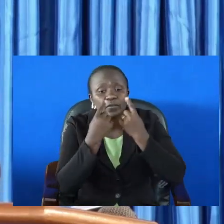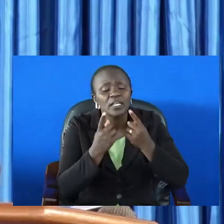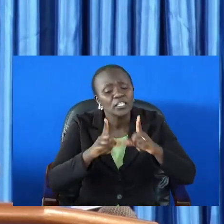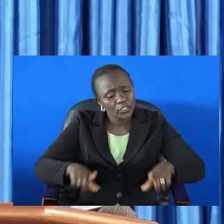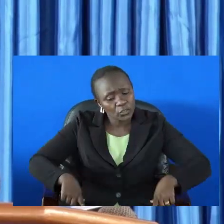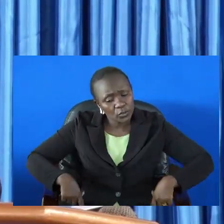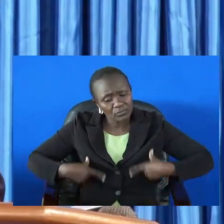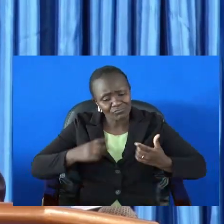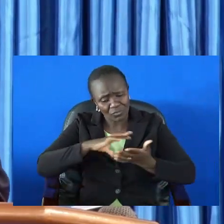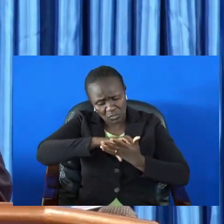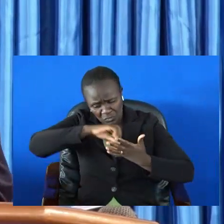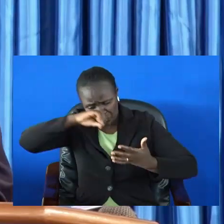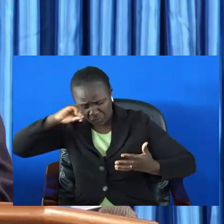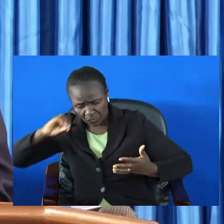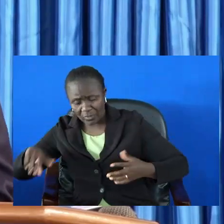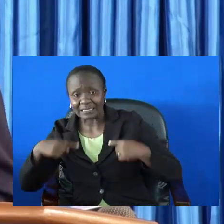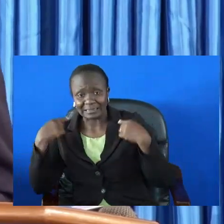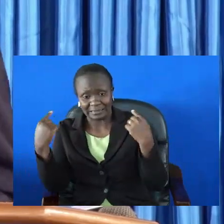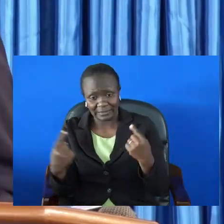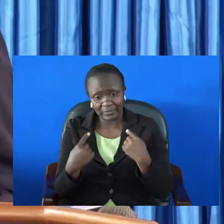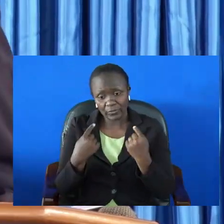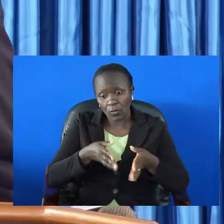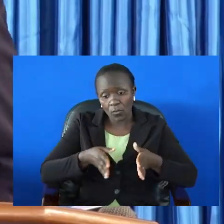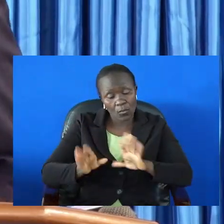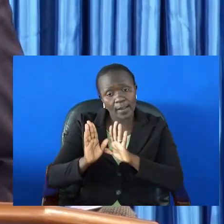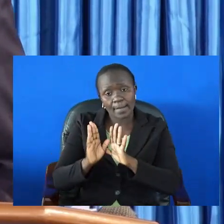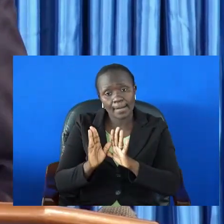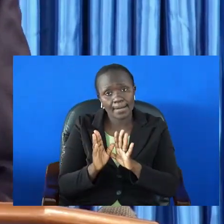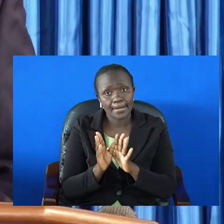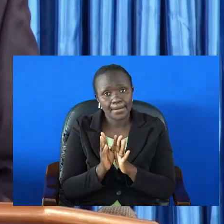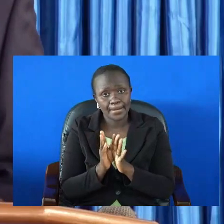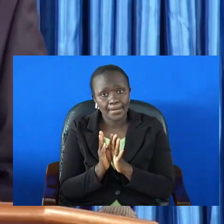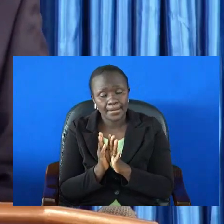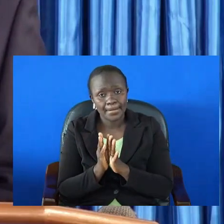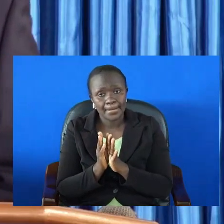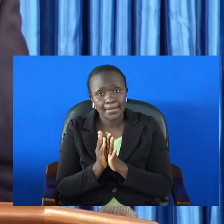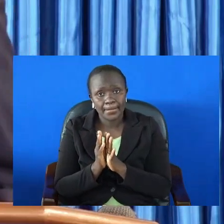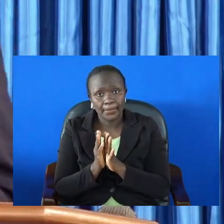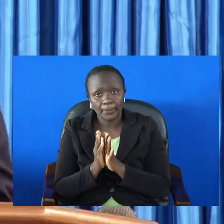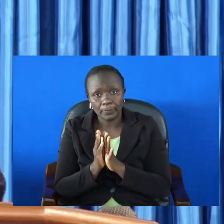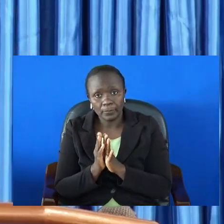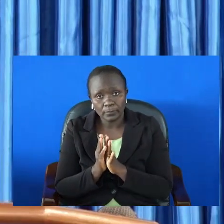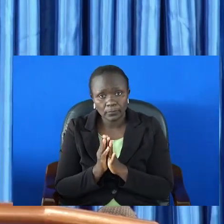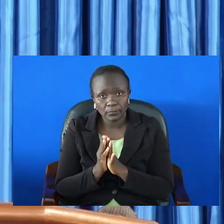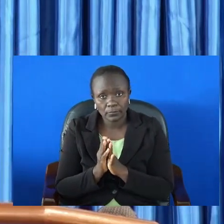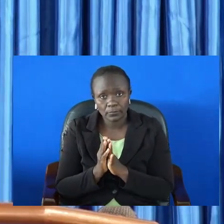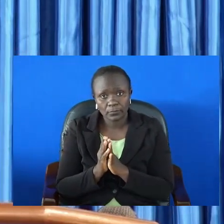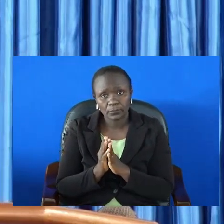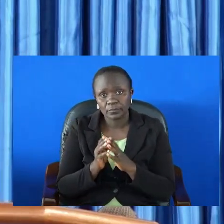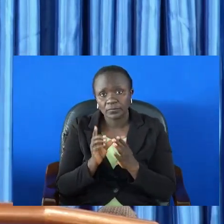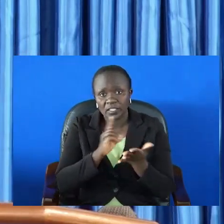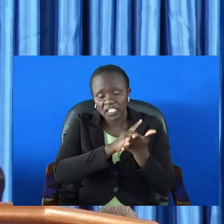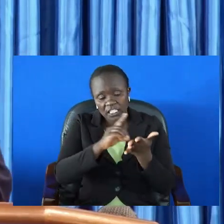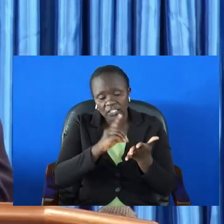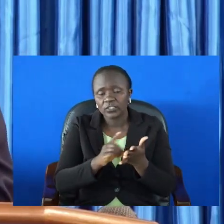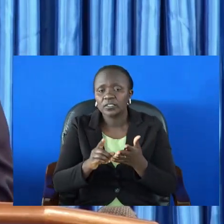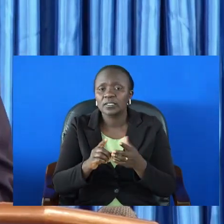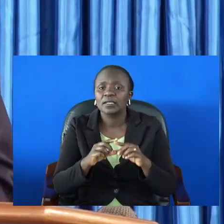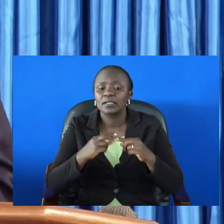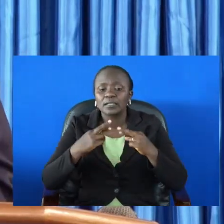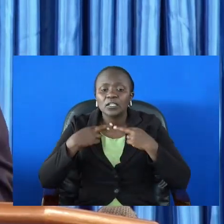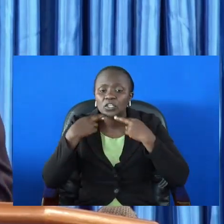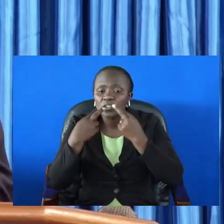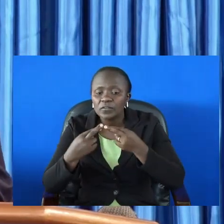leave evil ways. According to a dictionary, repentance